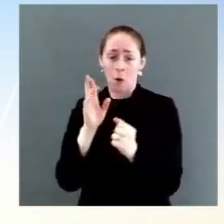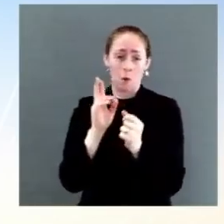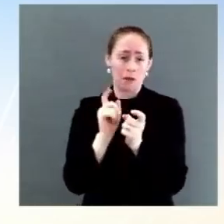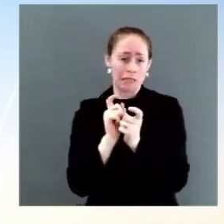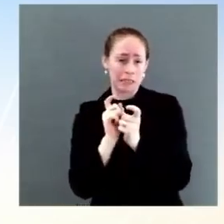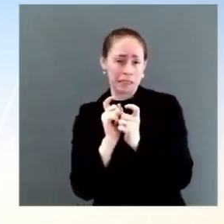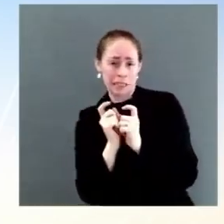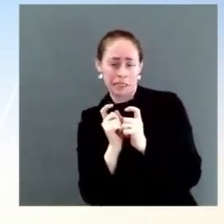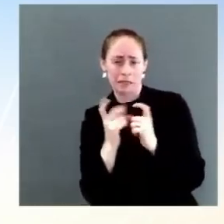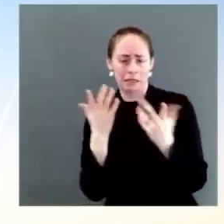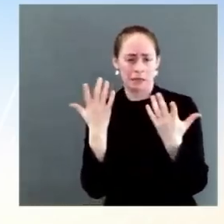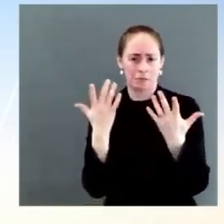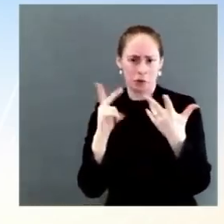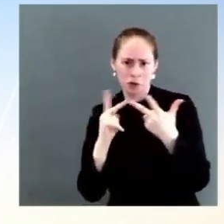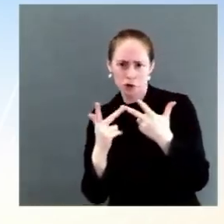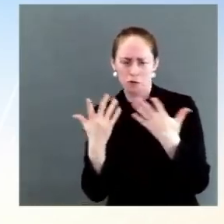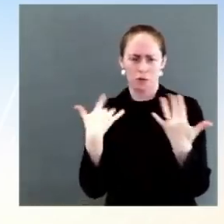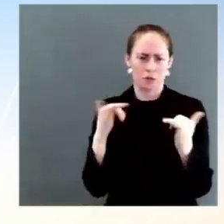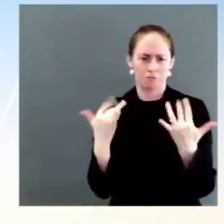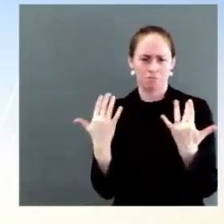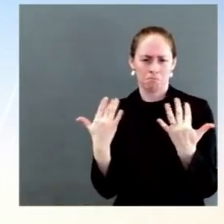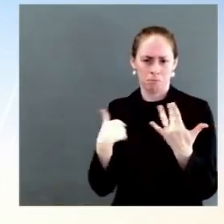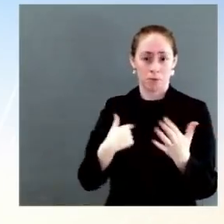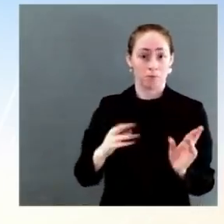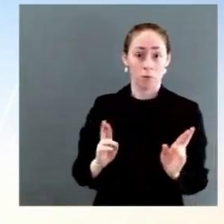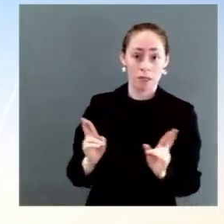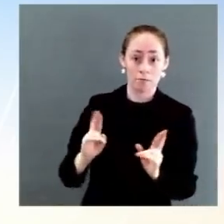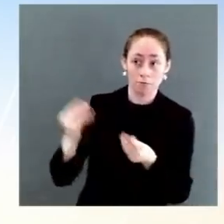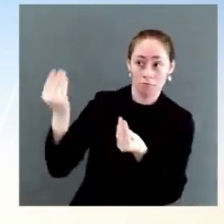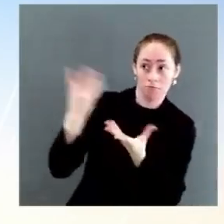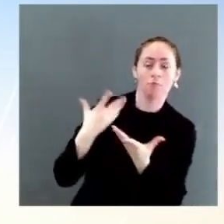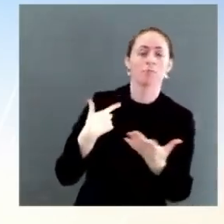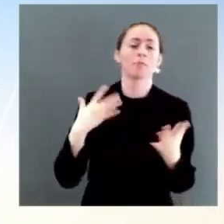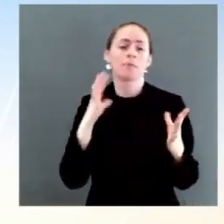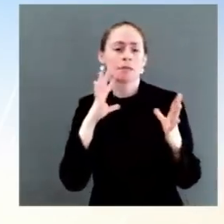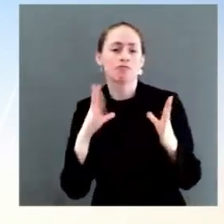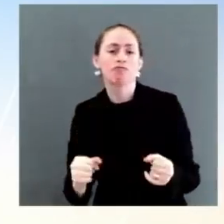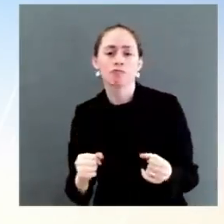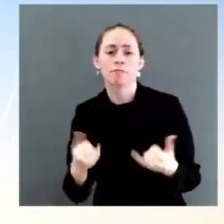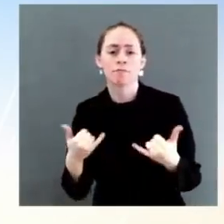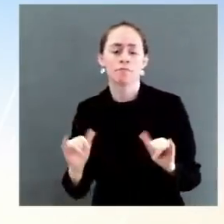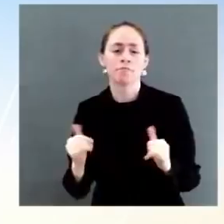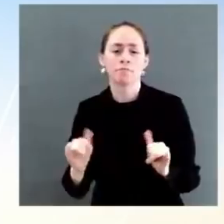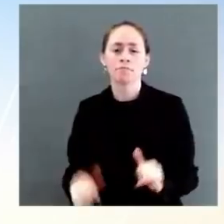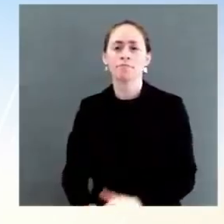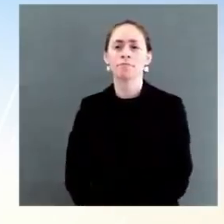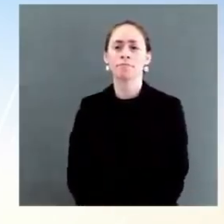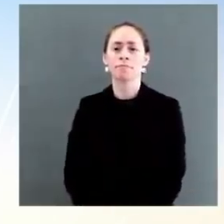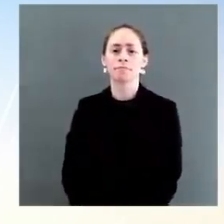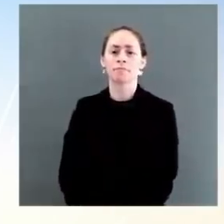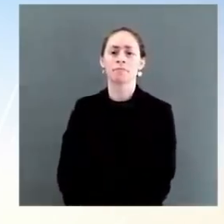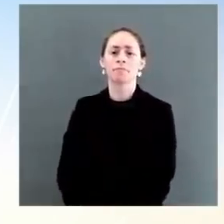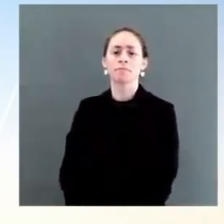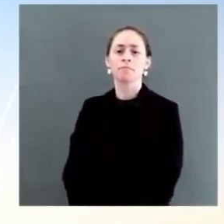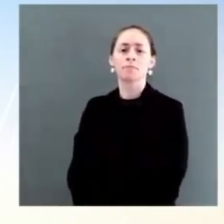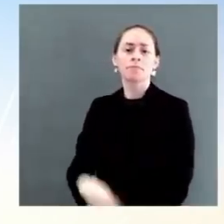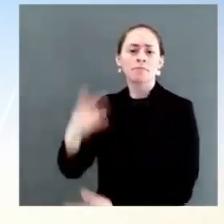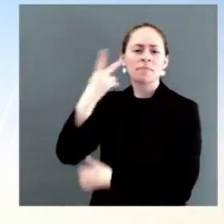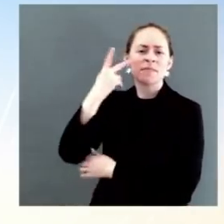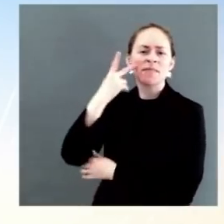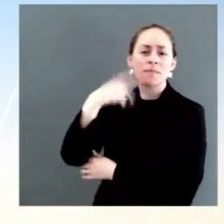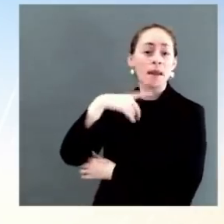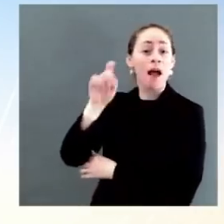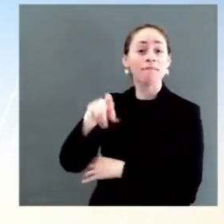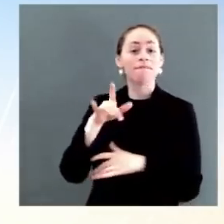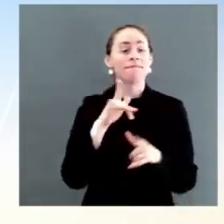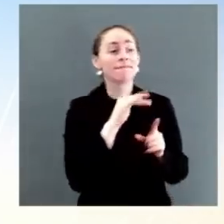includes conversations about Congress. Should we keep the door open? And we are as prepared as possible to respond. So there's no dollar amounts now that you're even tossing out there